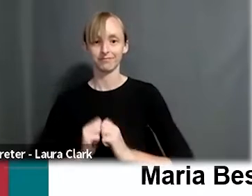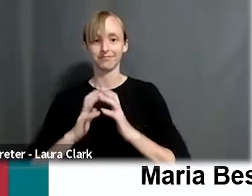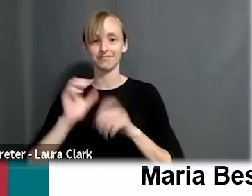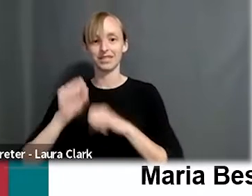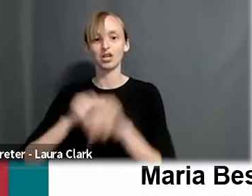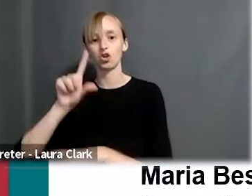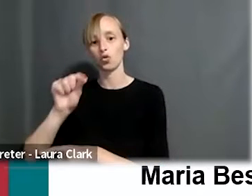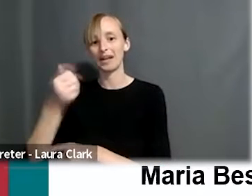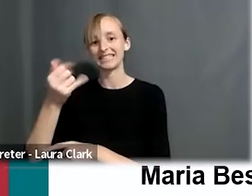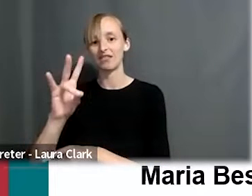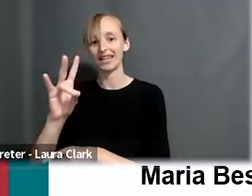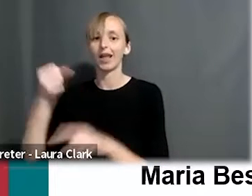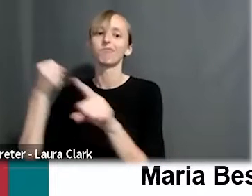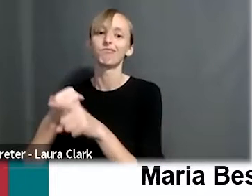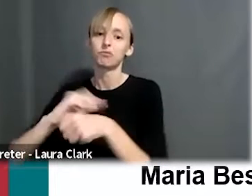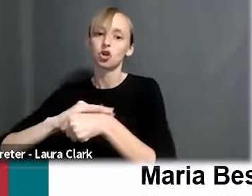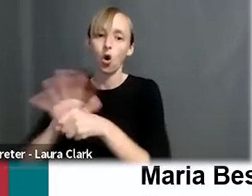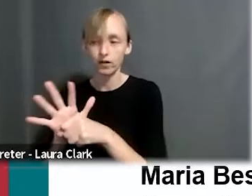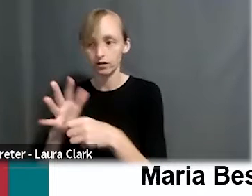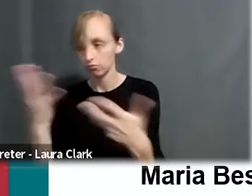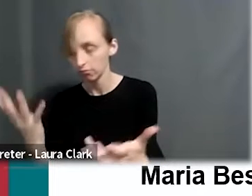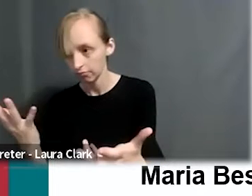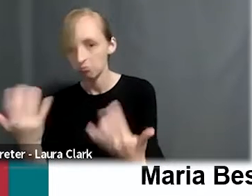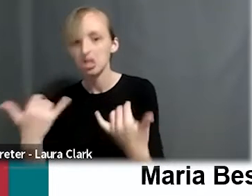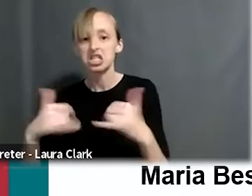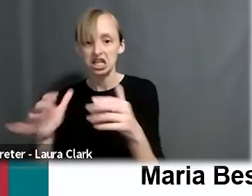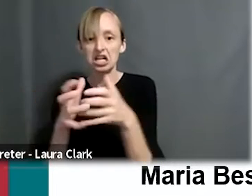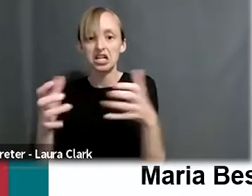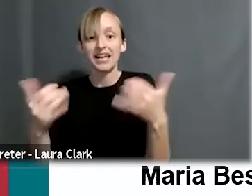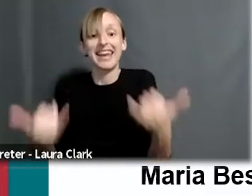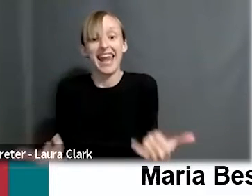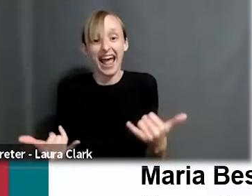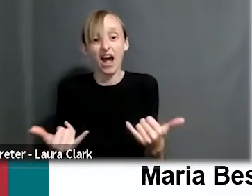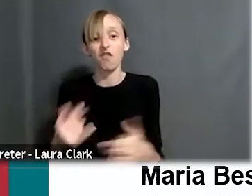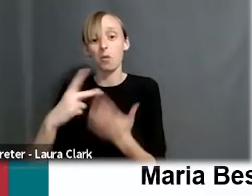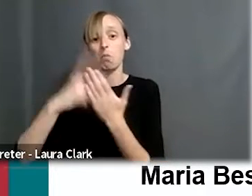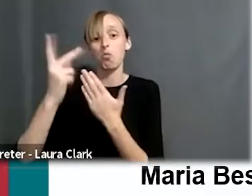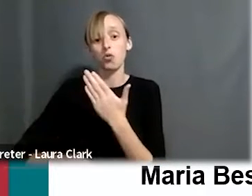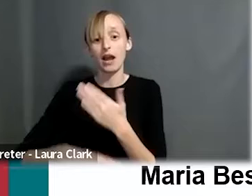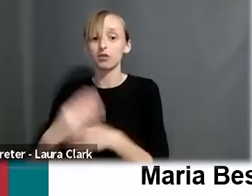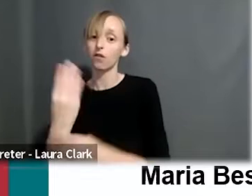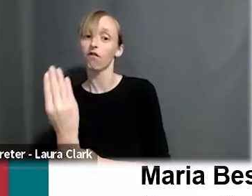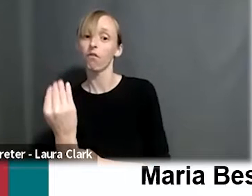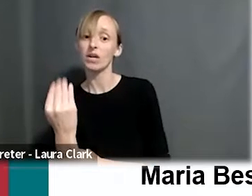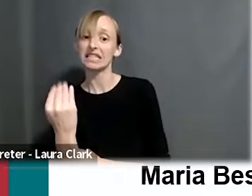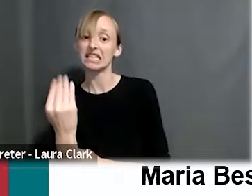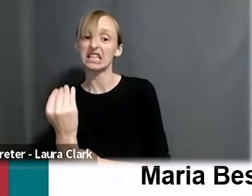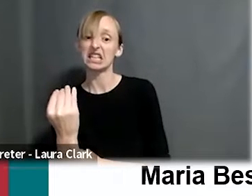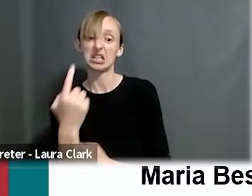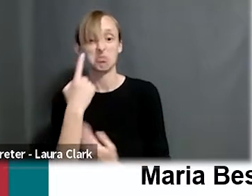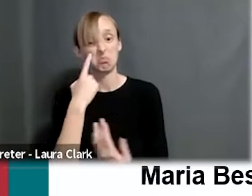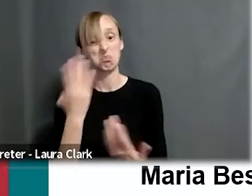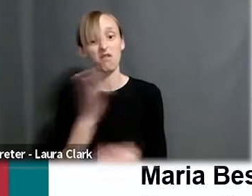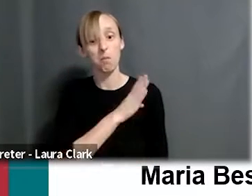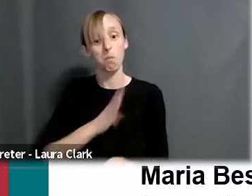a little COVID thrown in there, but we, still kept growing. So we're up to 14 programs right now, which I think is pretty good for 4, board